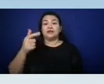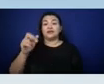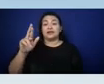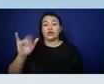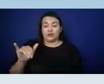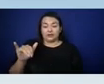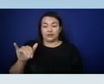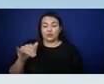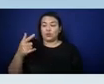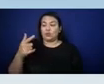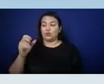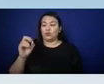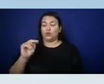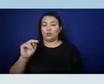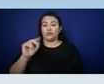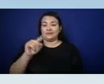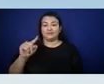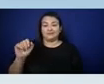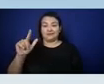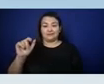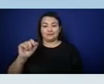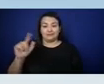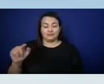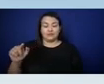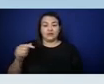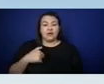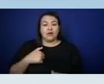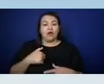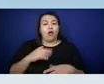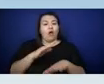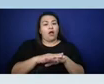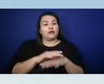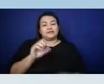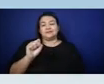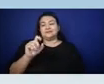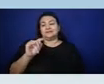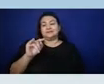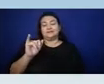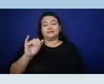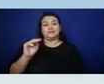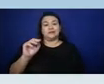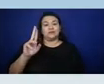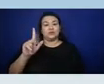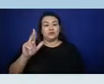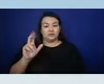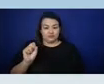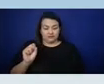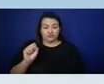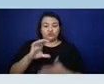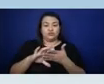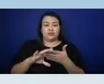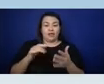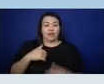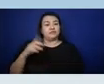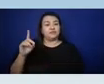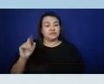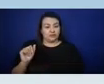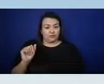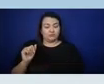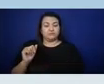Good morning. Hello, Jerry. Yes, I'm here. Good morning. Yes, sir. Go ahead with your question. Yes,